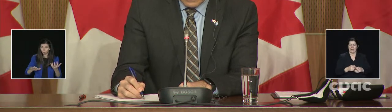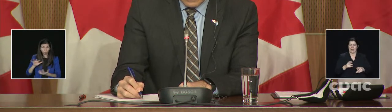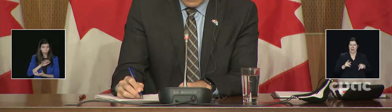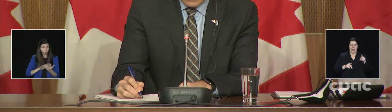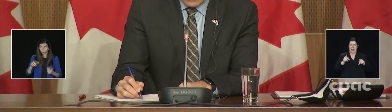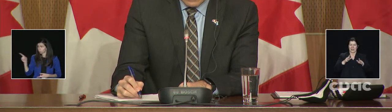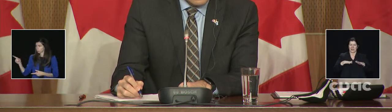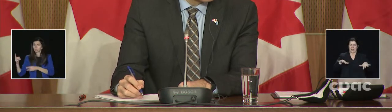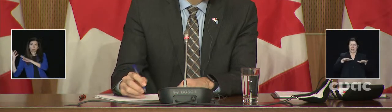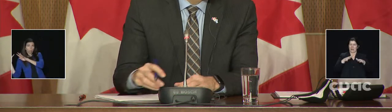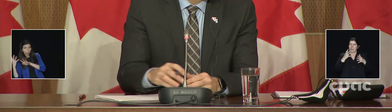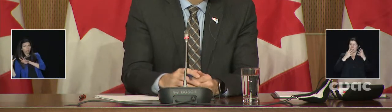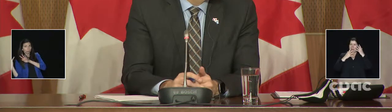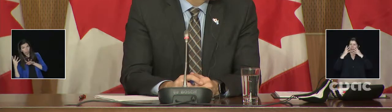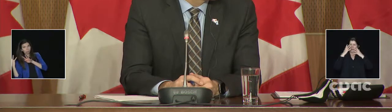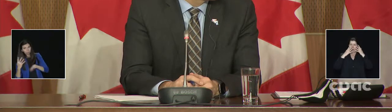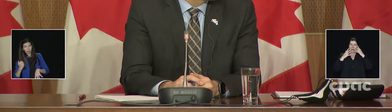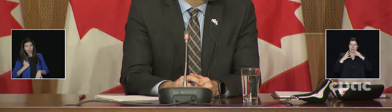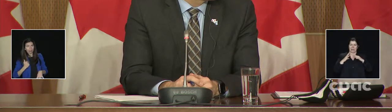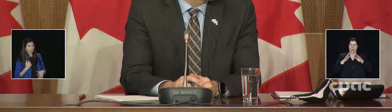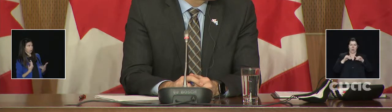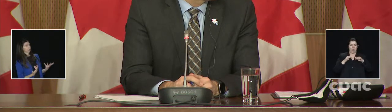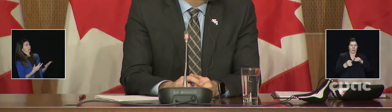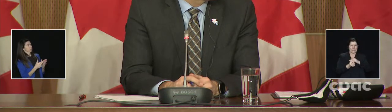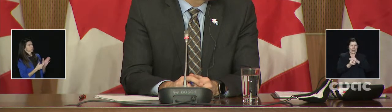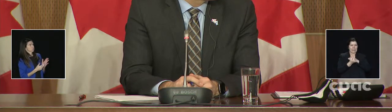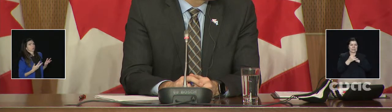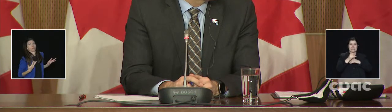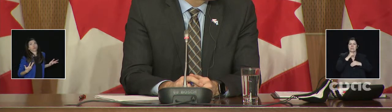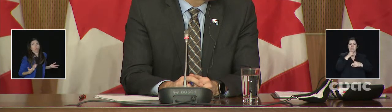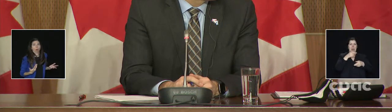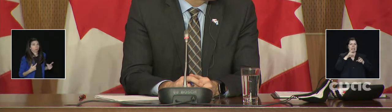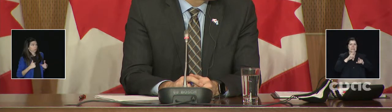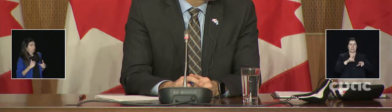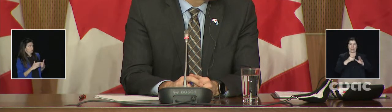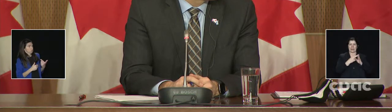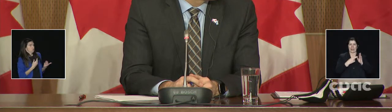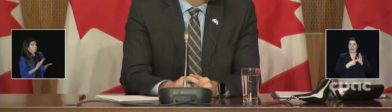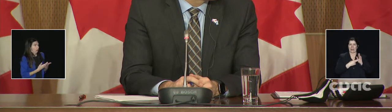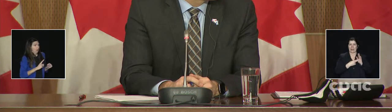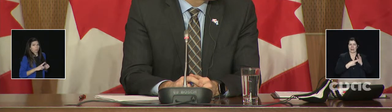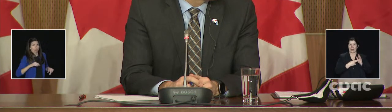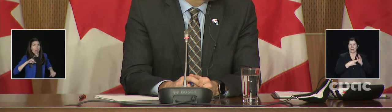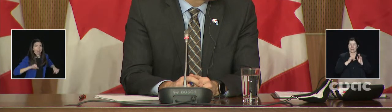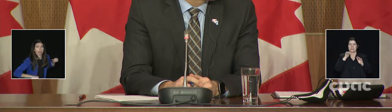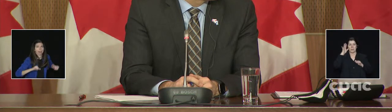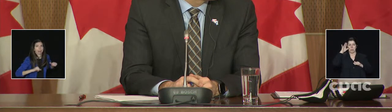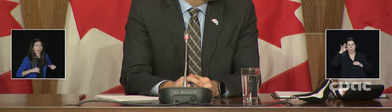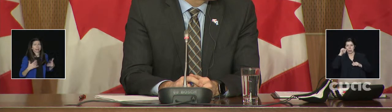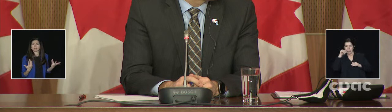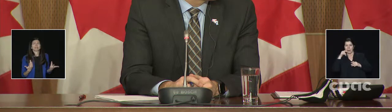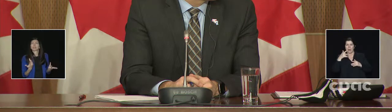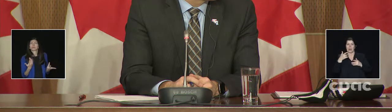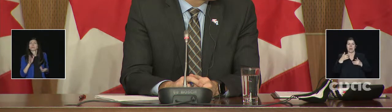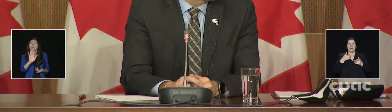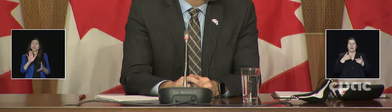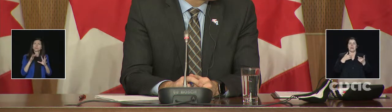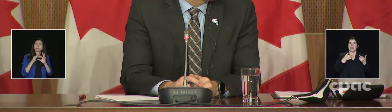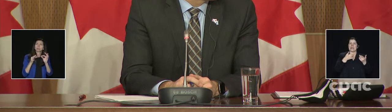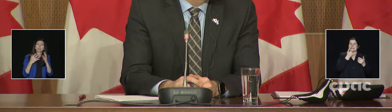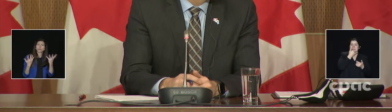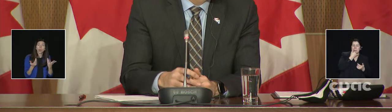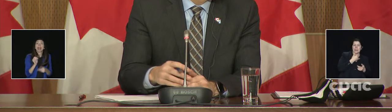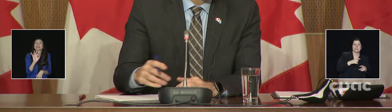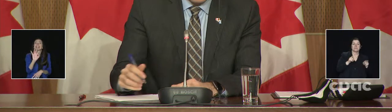following the rules when they don't really know what the rules are before they get to the airport. So what certainty can you give to people? What is their experience going to be if